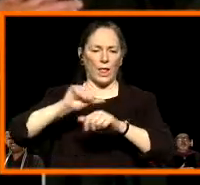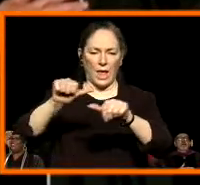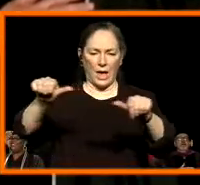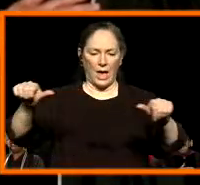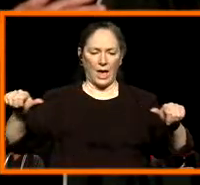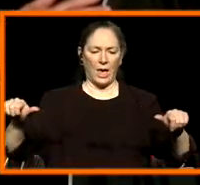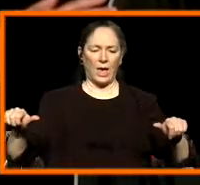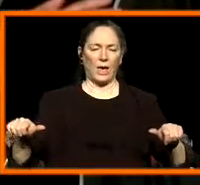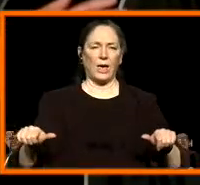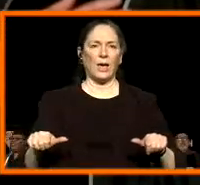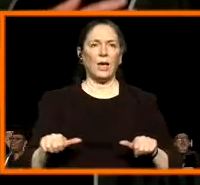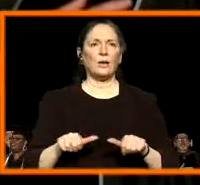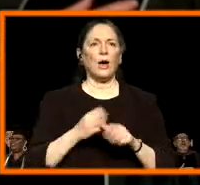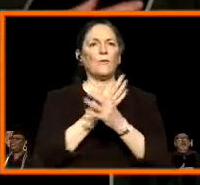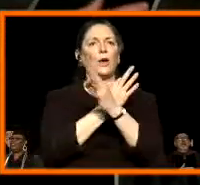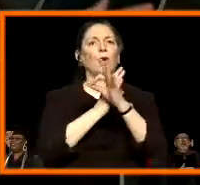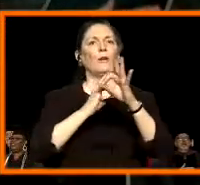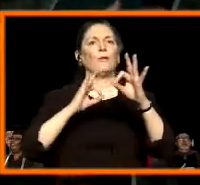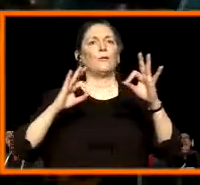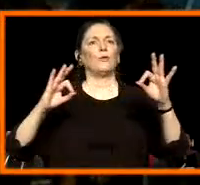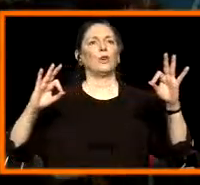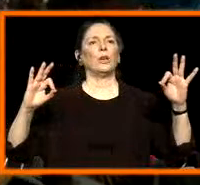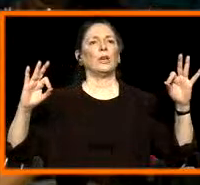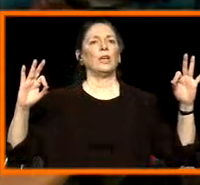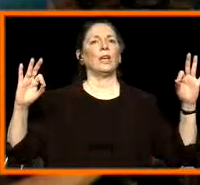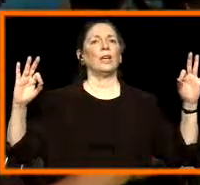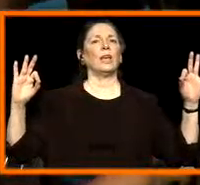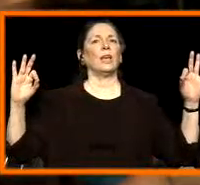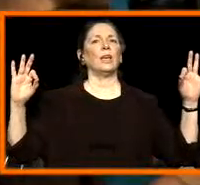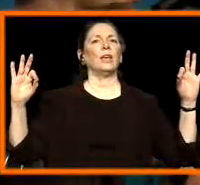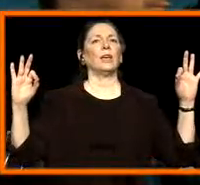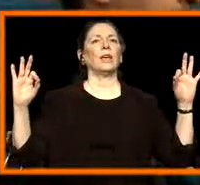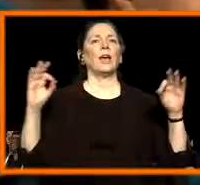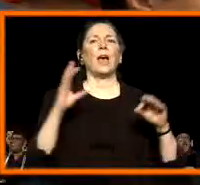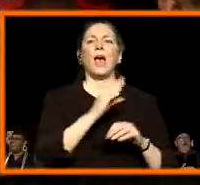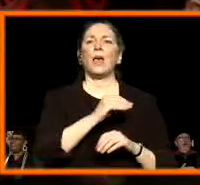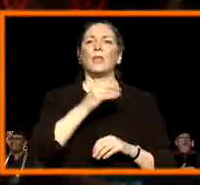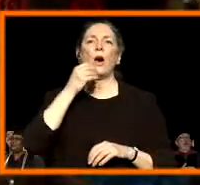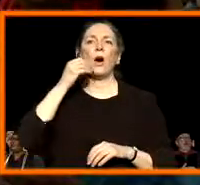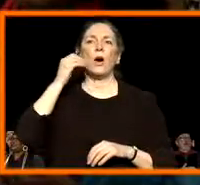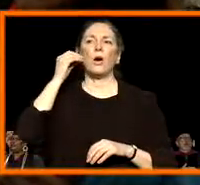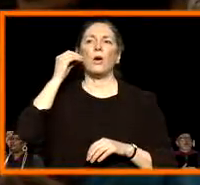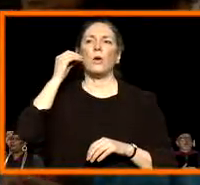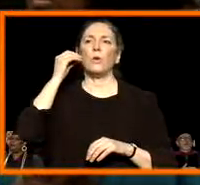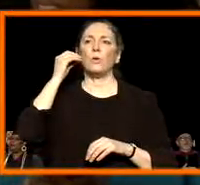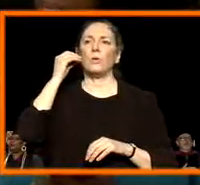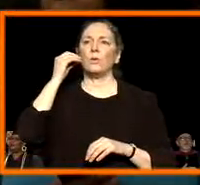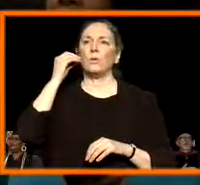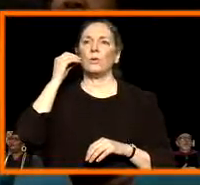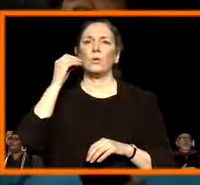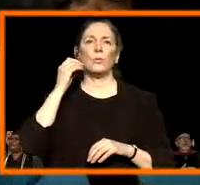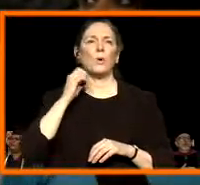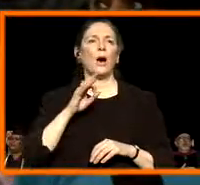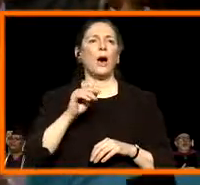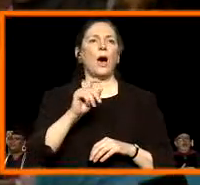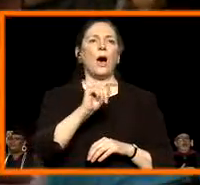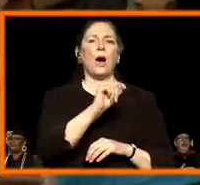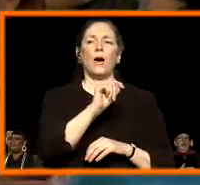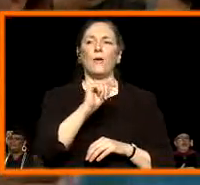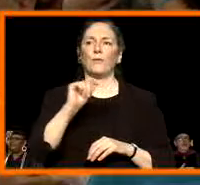o'er the land of the free and the